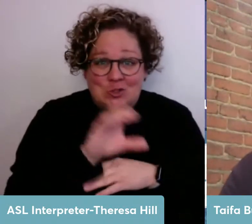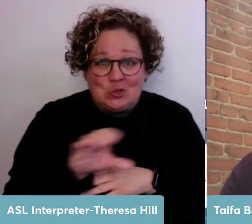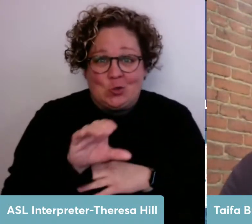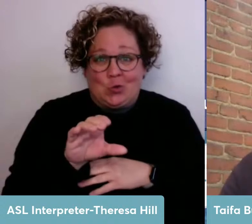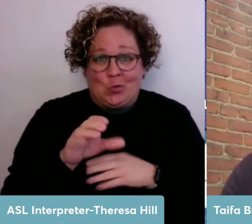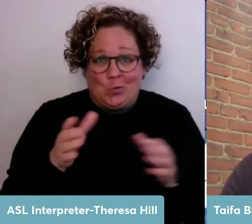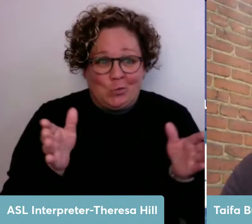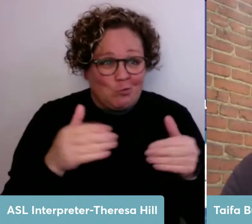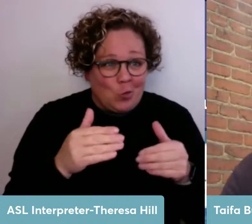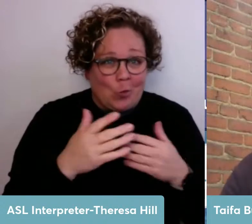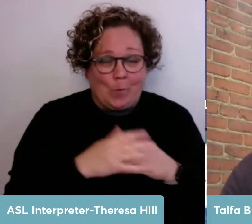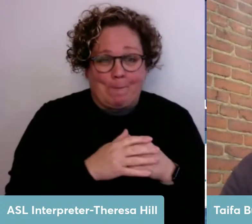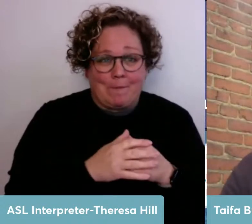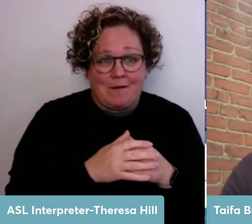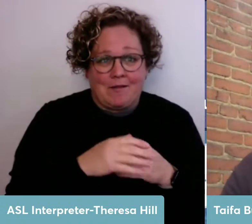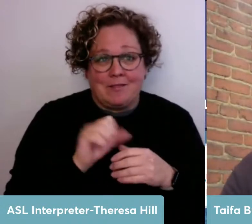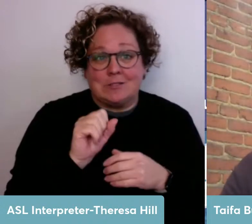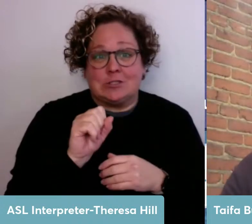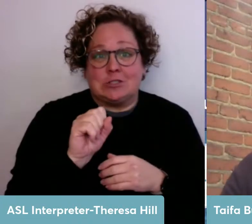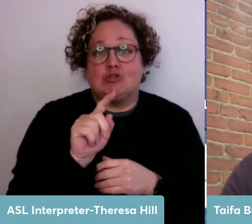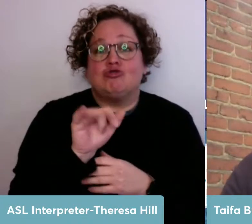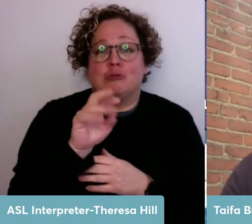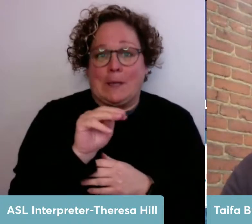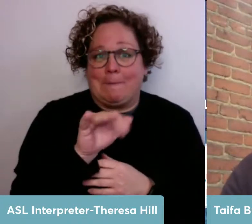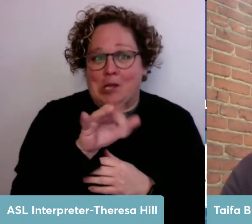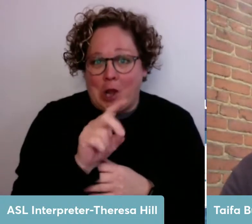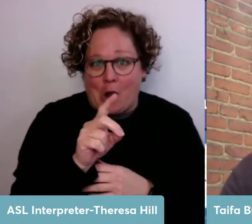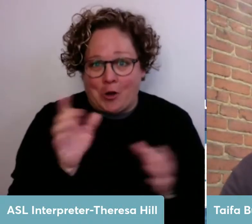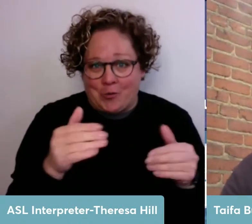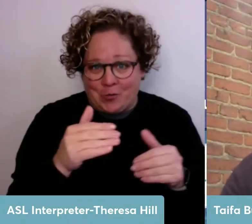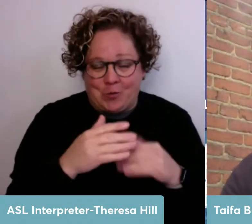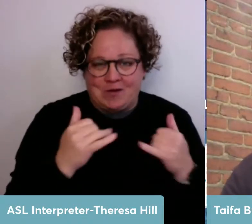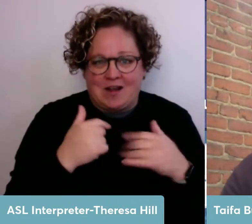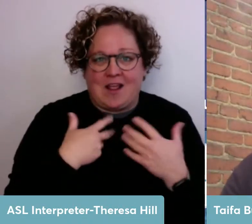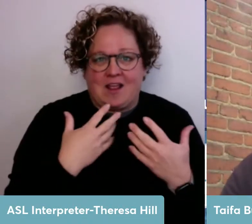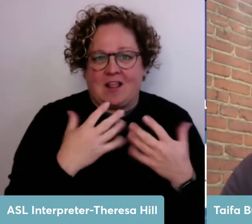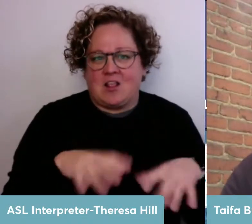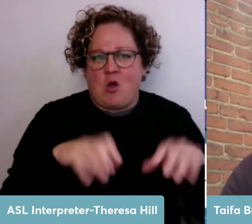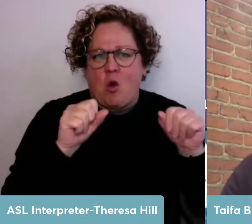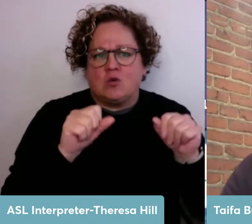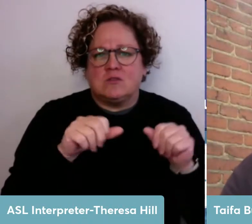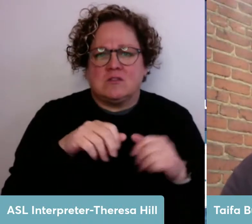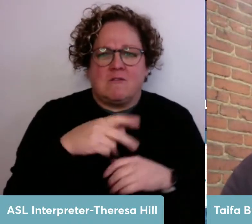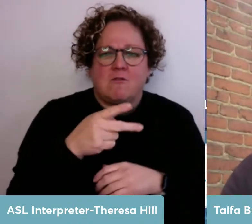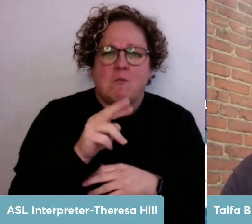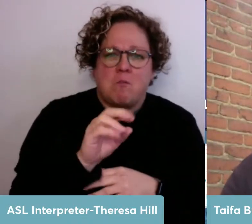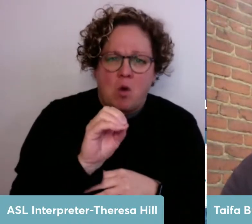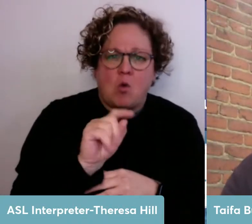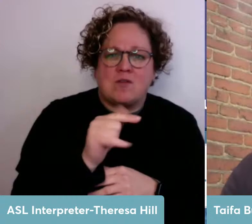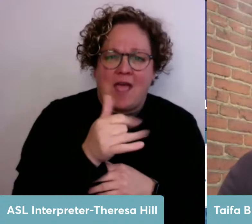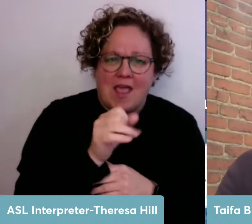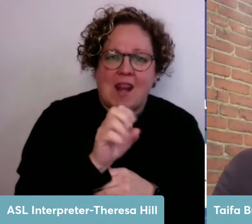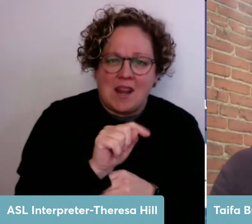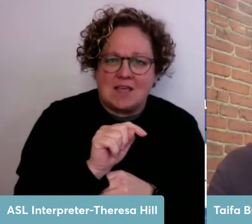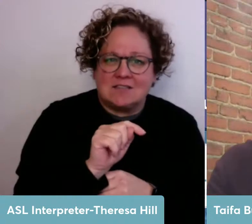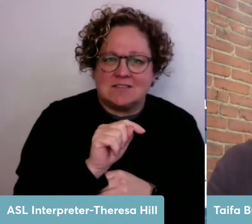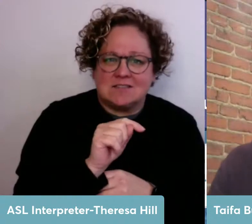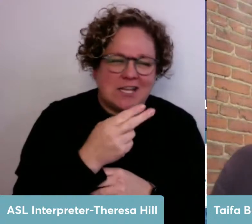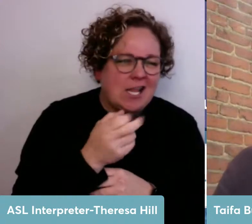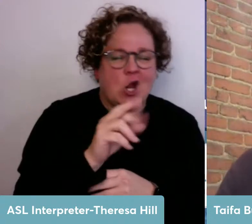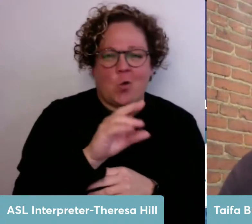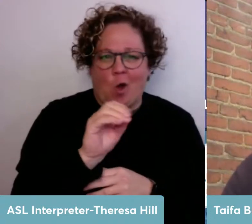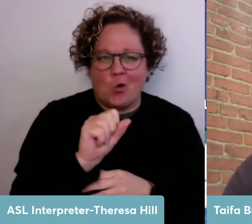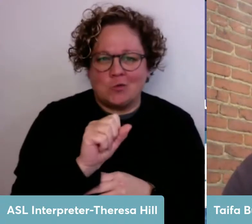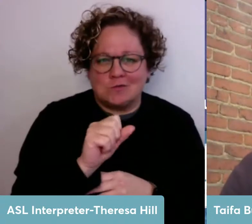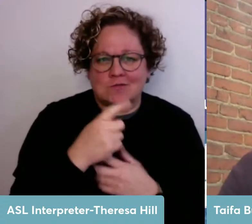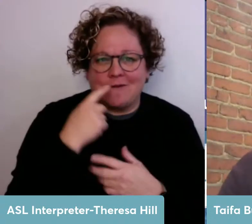today, there are a host of my fellow protagonists. And DEMOS and I are glad to be in this fight with all of you, in this